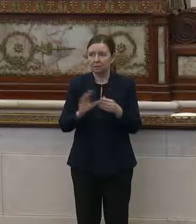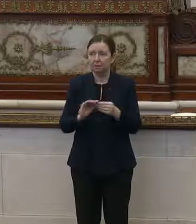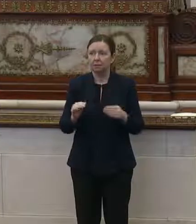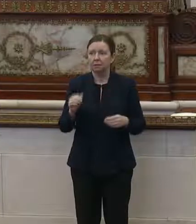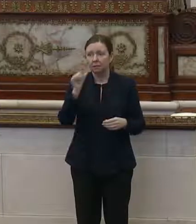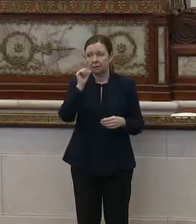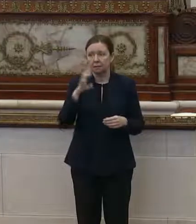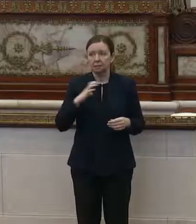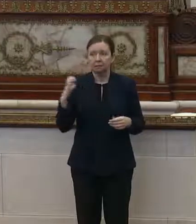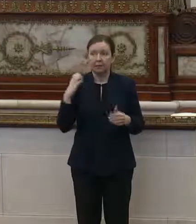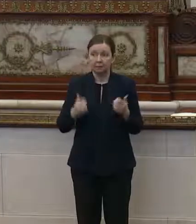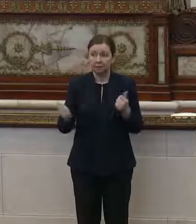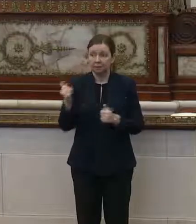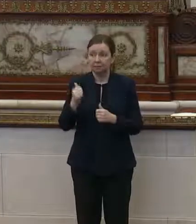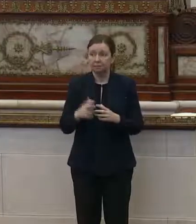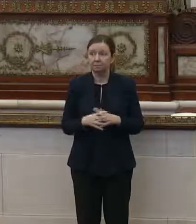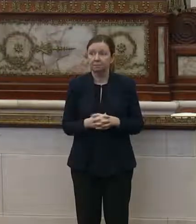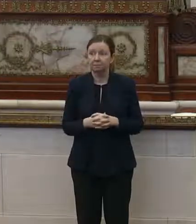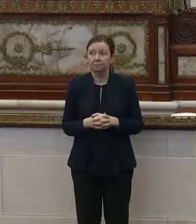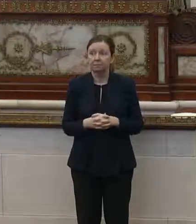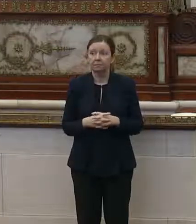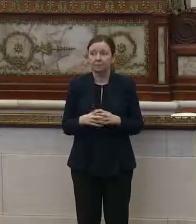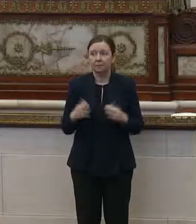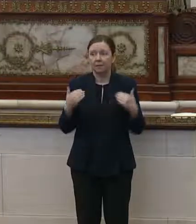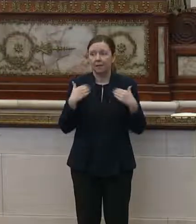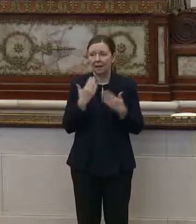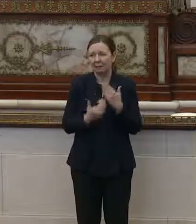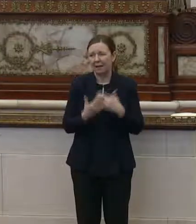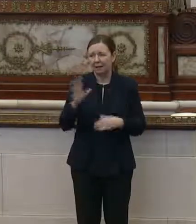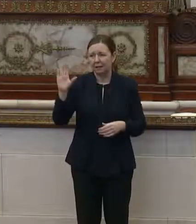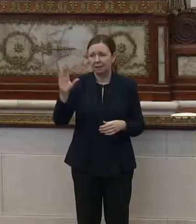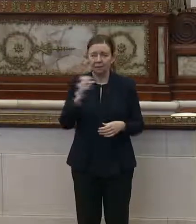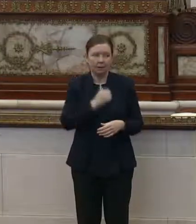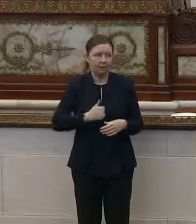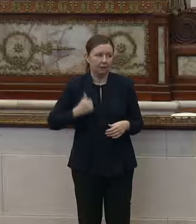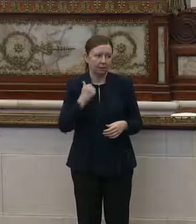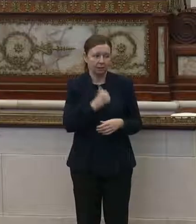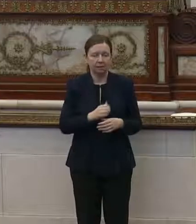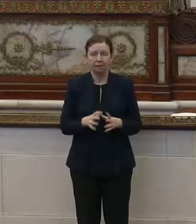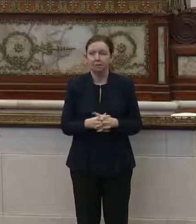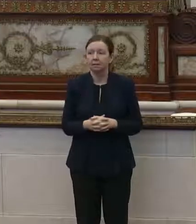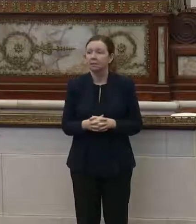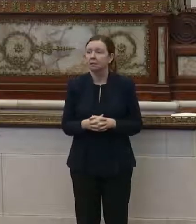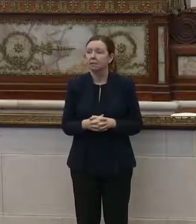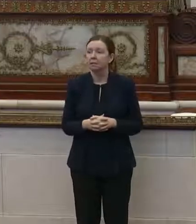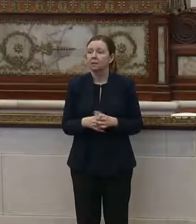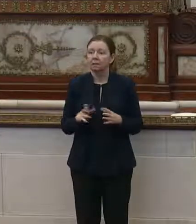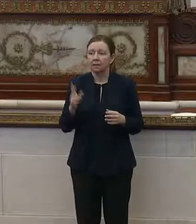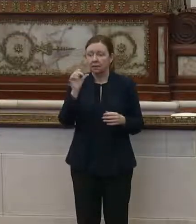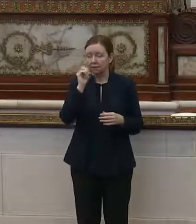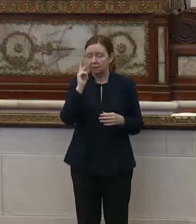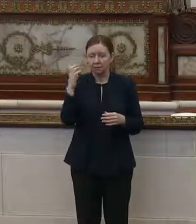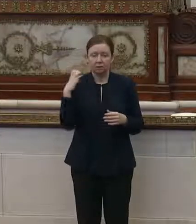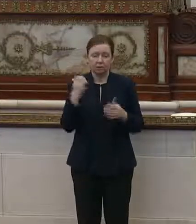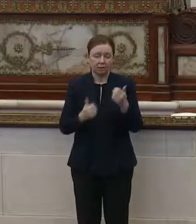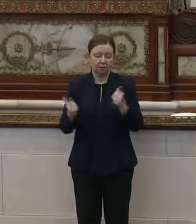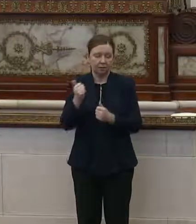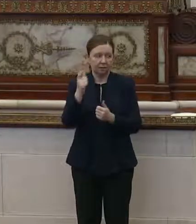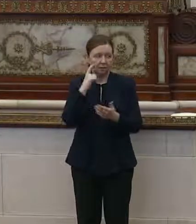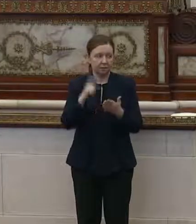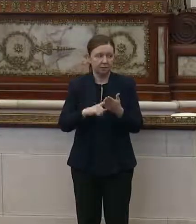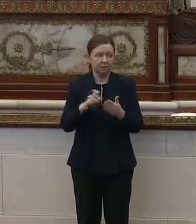Chair. Oh, yes. I just had my hand up. Oh, I apologize. I didn't see you. That's okay. Chair recognizes Councilwoman